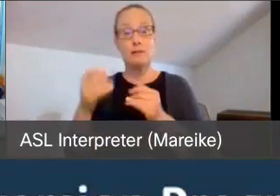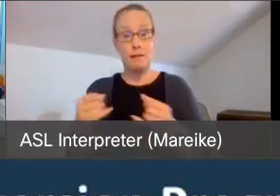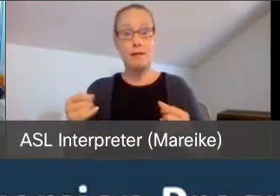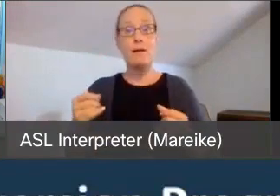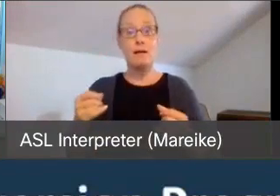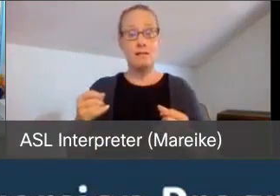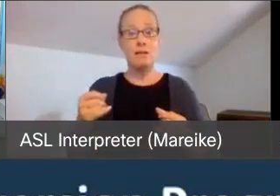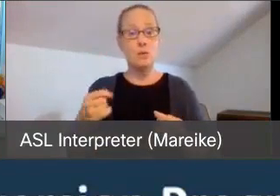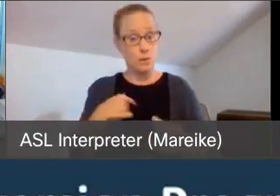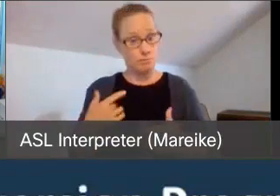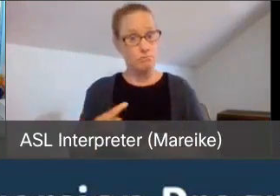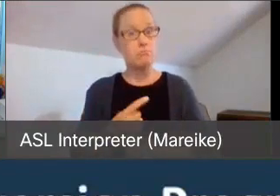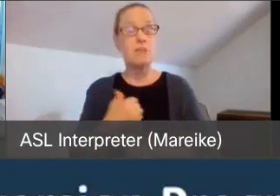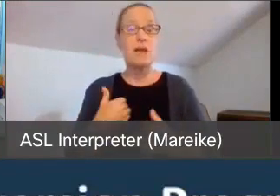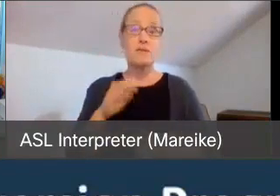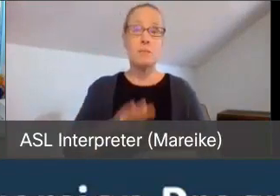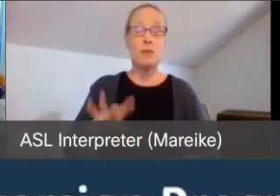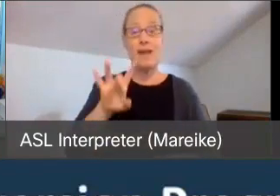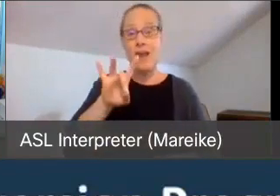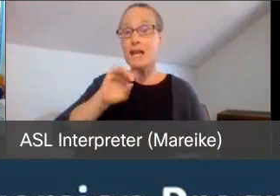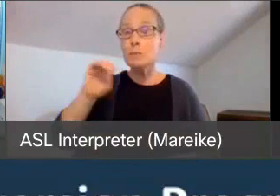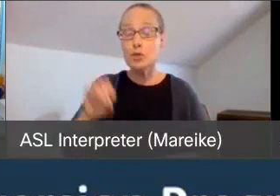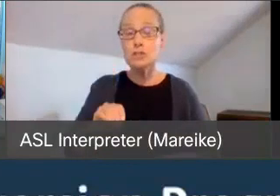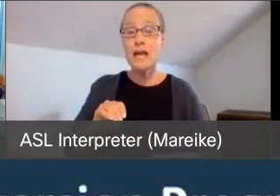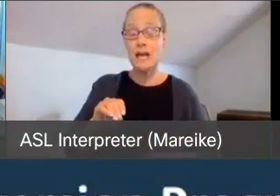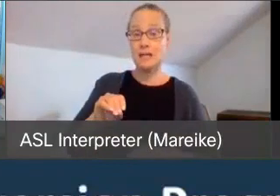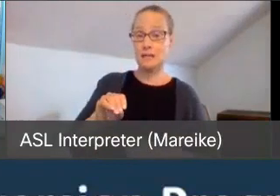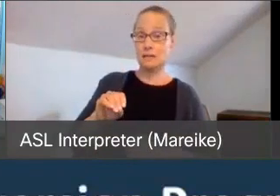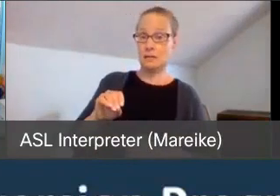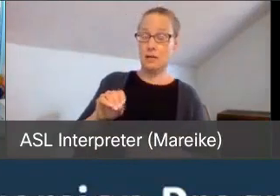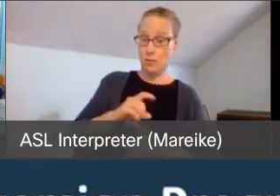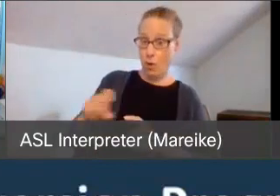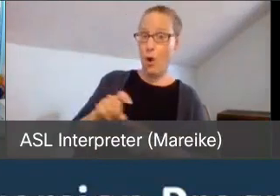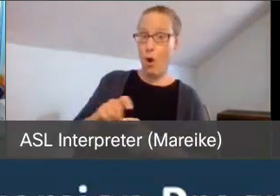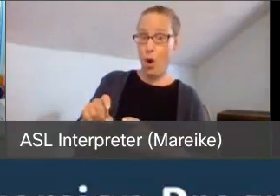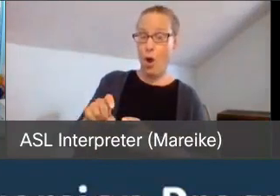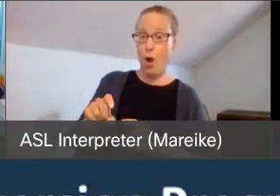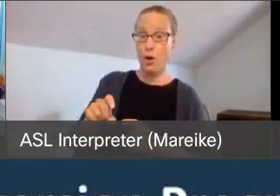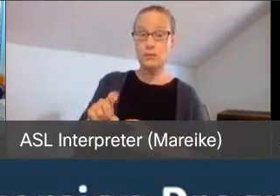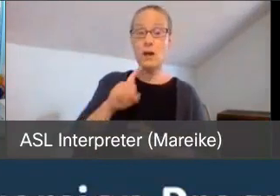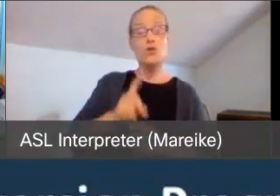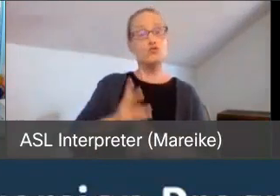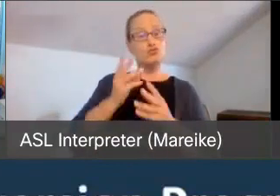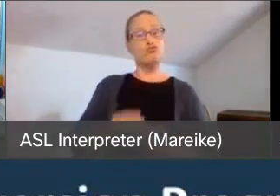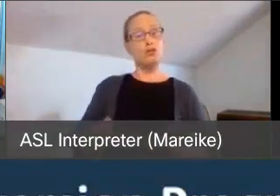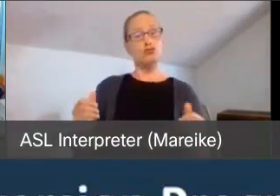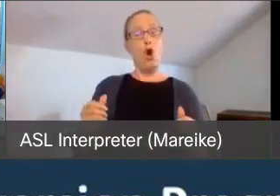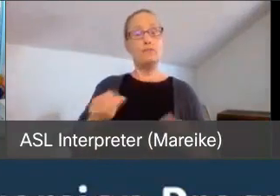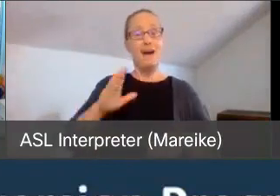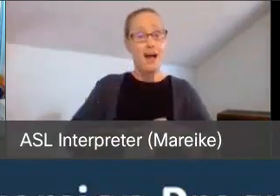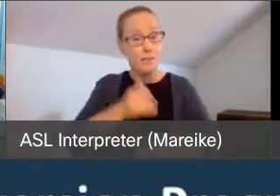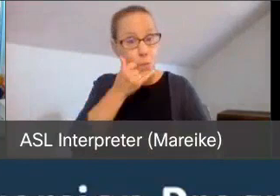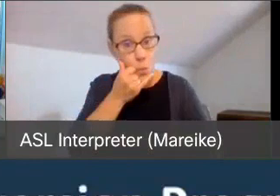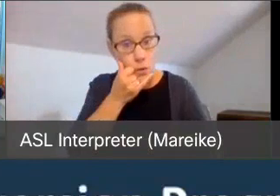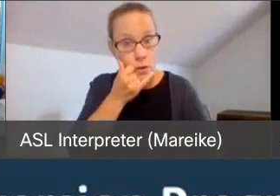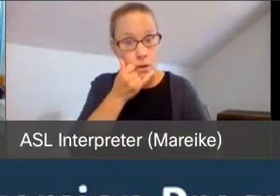line, we typically have about an 80% rate of calls that are resolved inside of the crisis line. So although